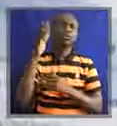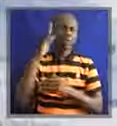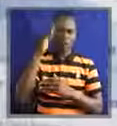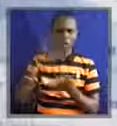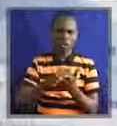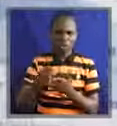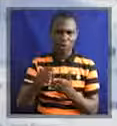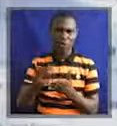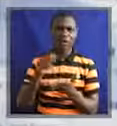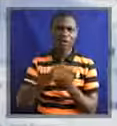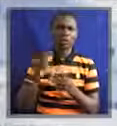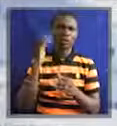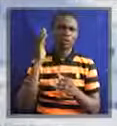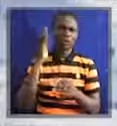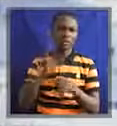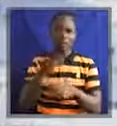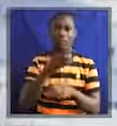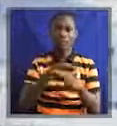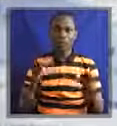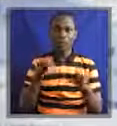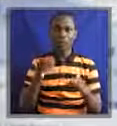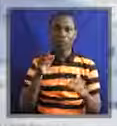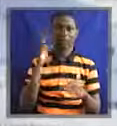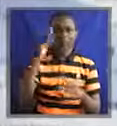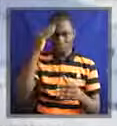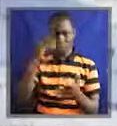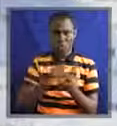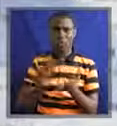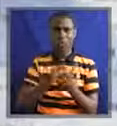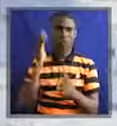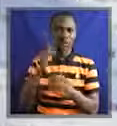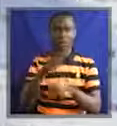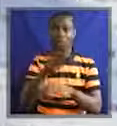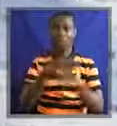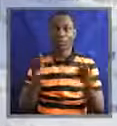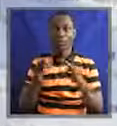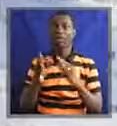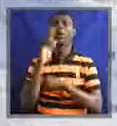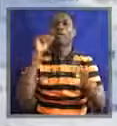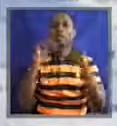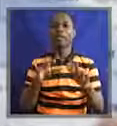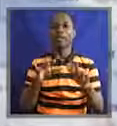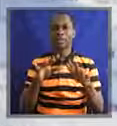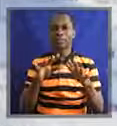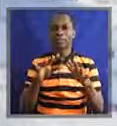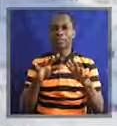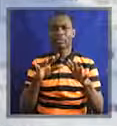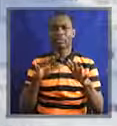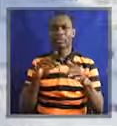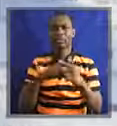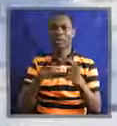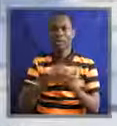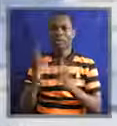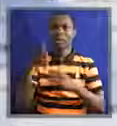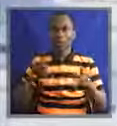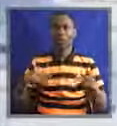curses Awurade enshaw ene anopae and you shall know the truth and the truth shall set you free na mo behu no kware no ama no kware no ama mo aye ade